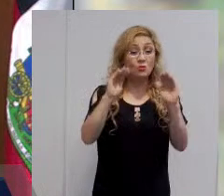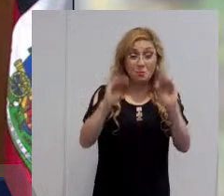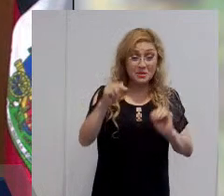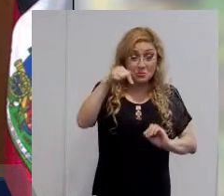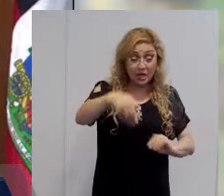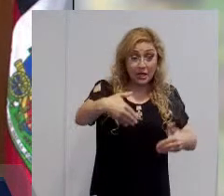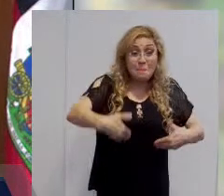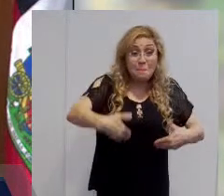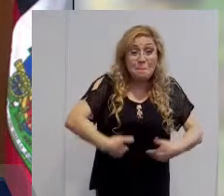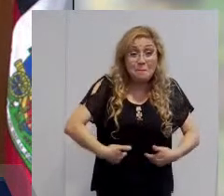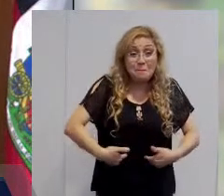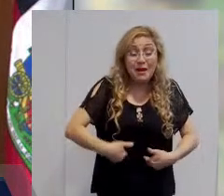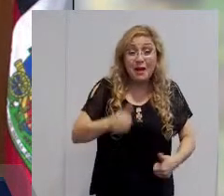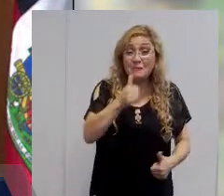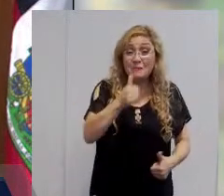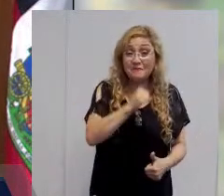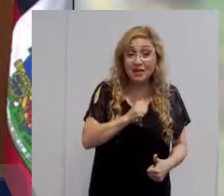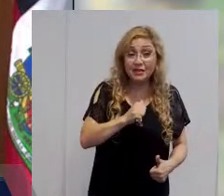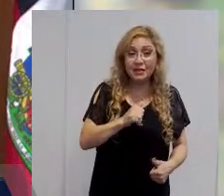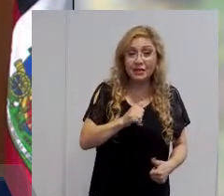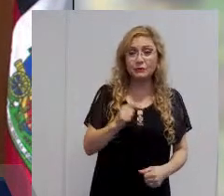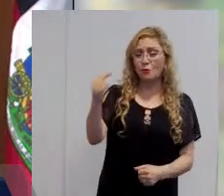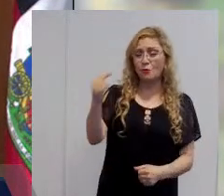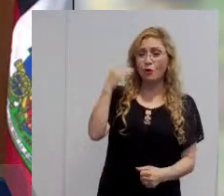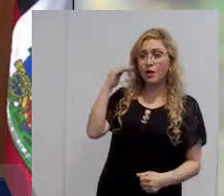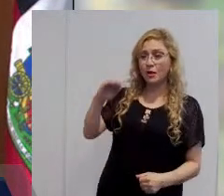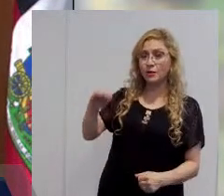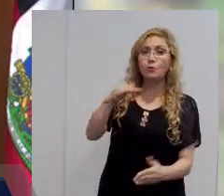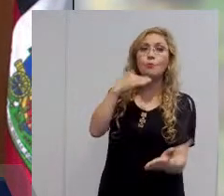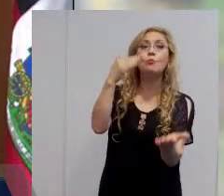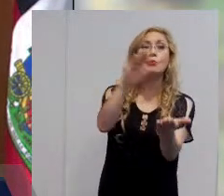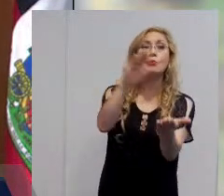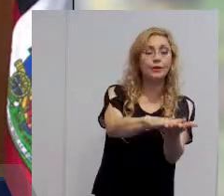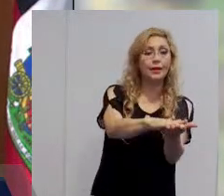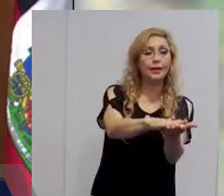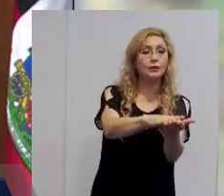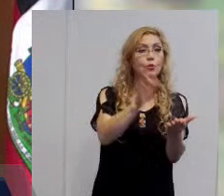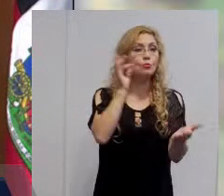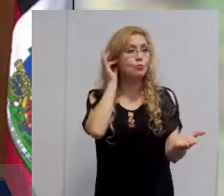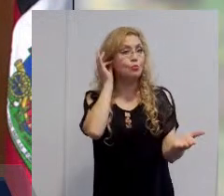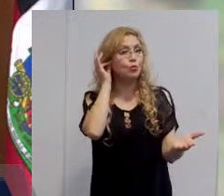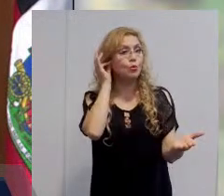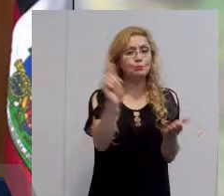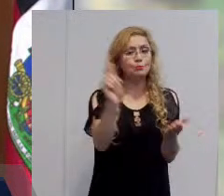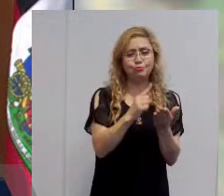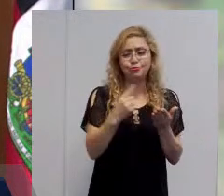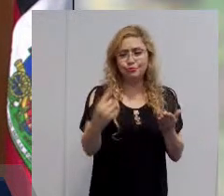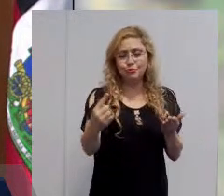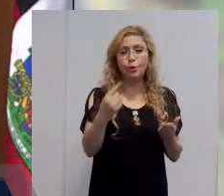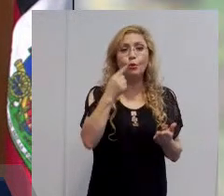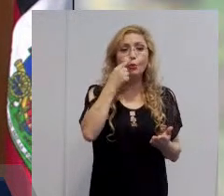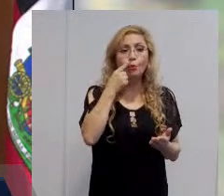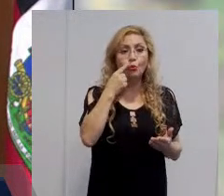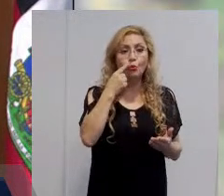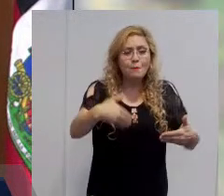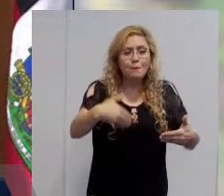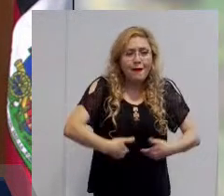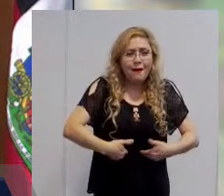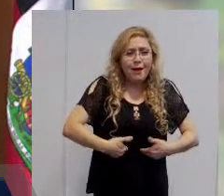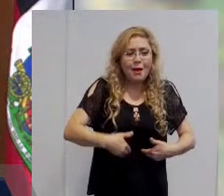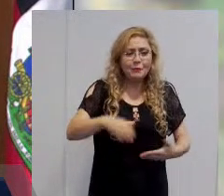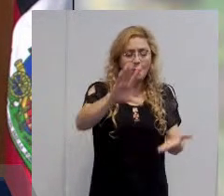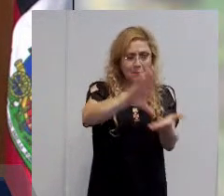should not be here without feeling hunger. While there is a child dying of hunger,